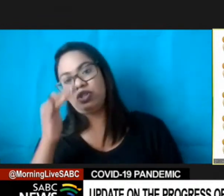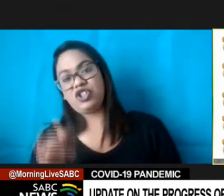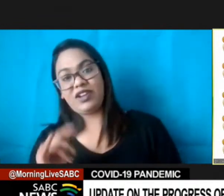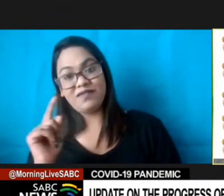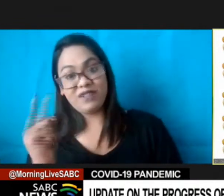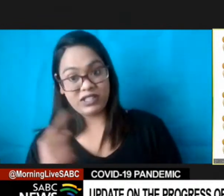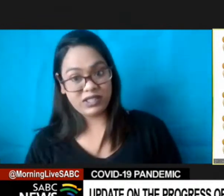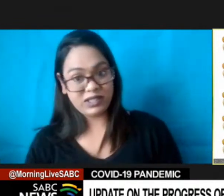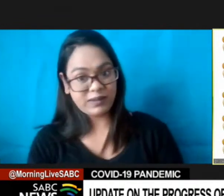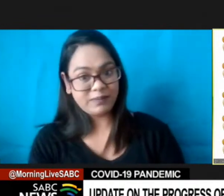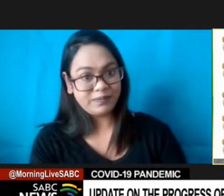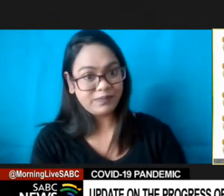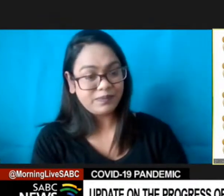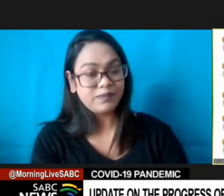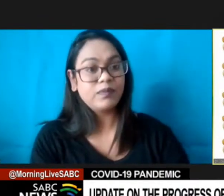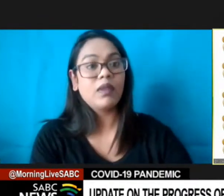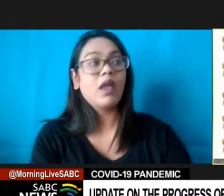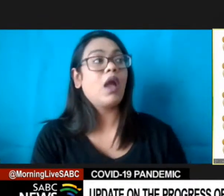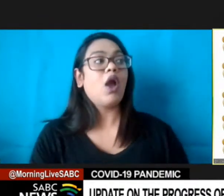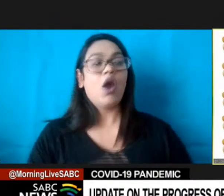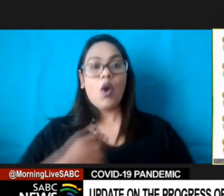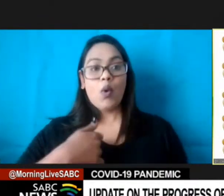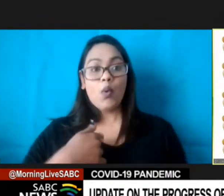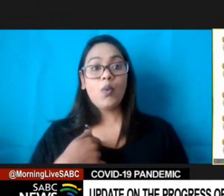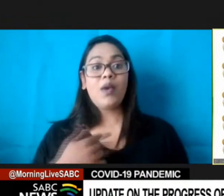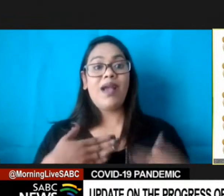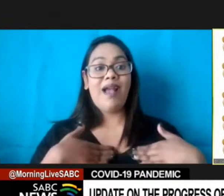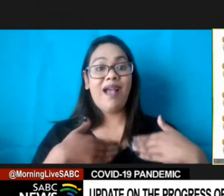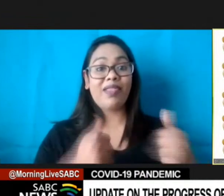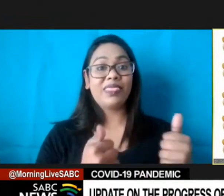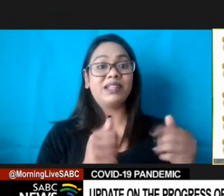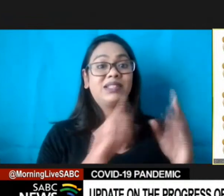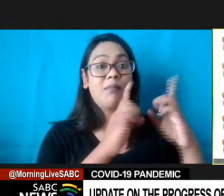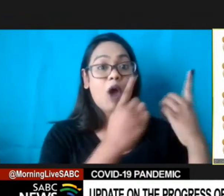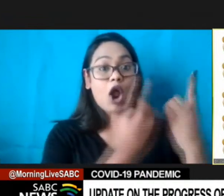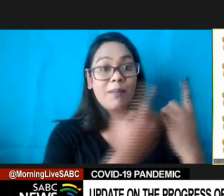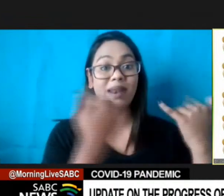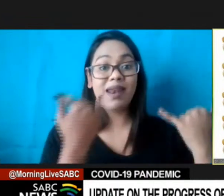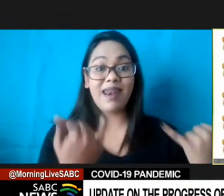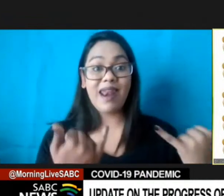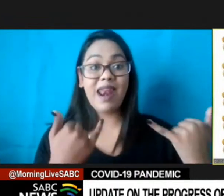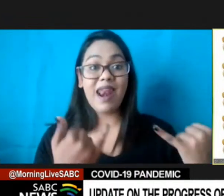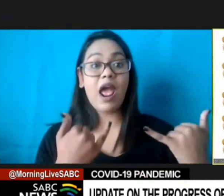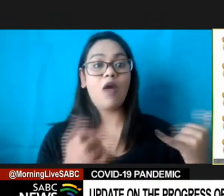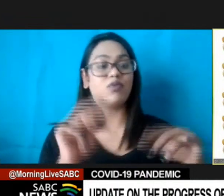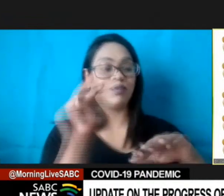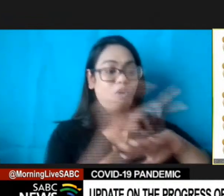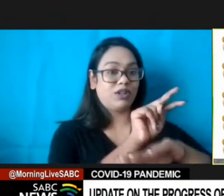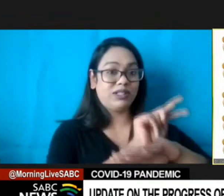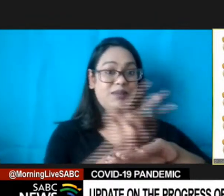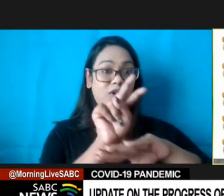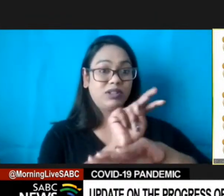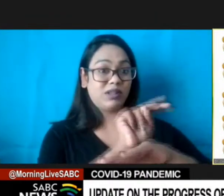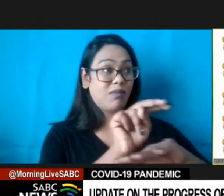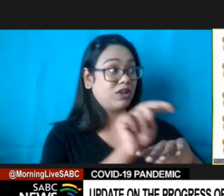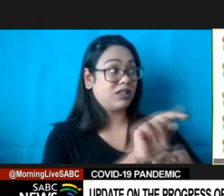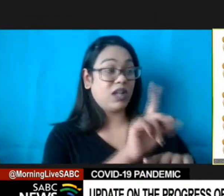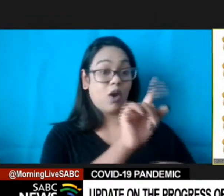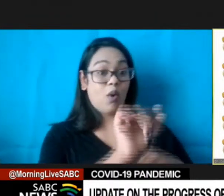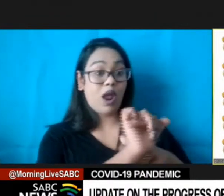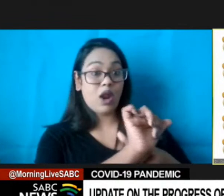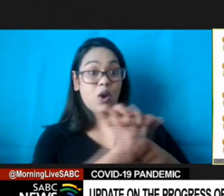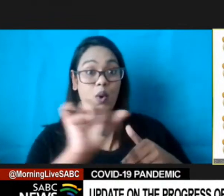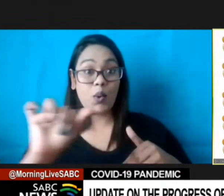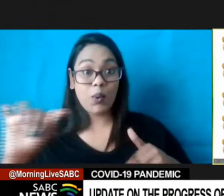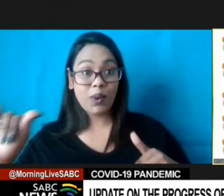we have been tasked as the health department to continue to monitor the situation and report back in the coming week. If we all do our